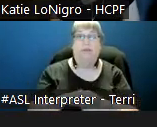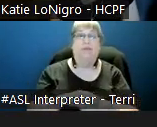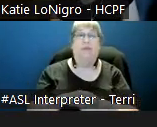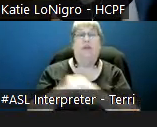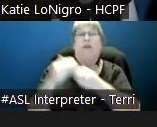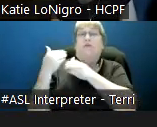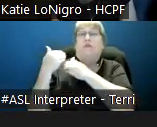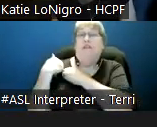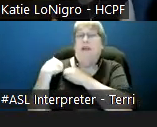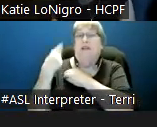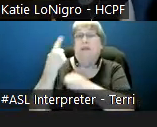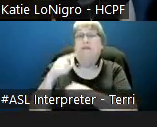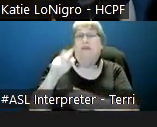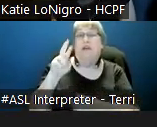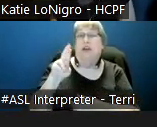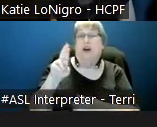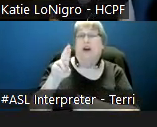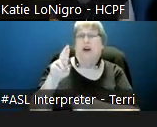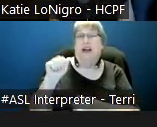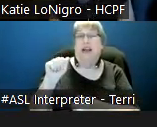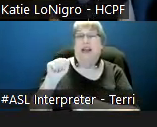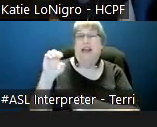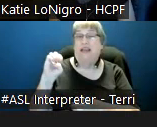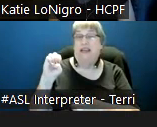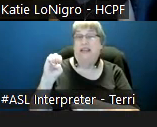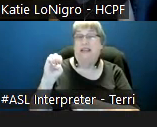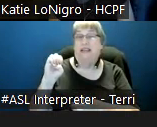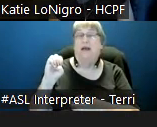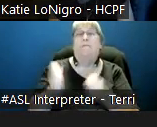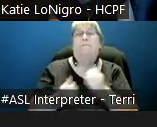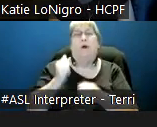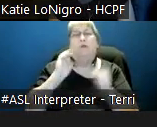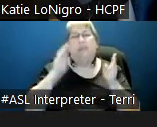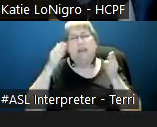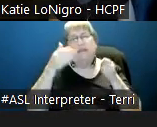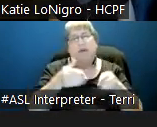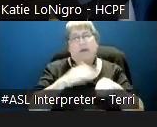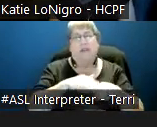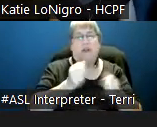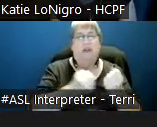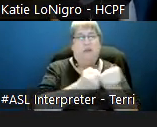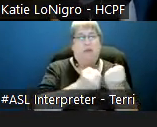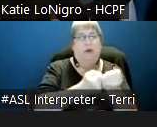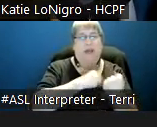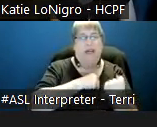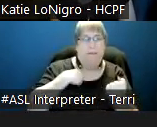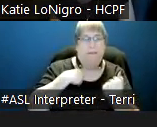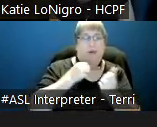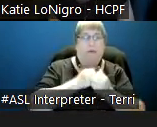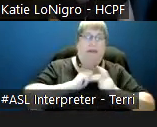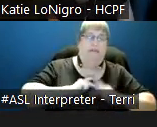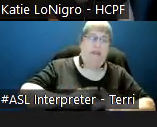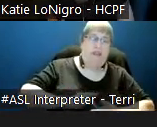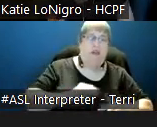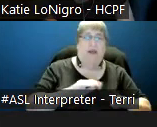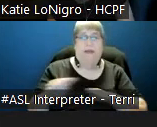And while regional accountable entities are primarily focused on supporting our members with their physical and behavioral health care,